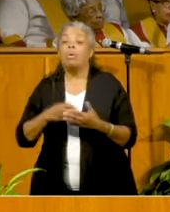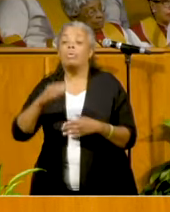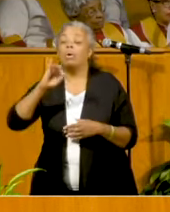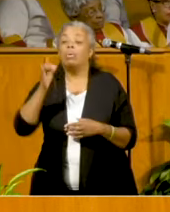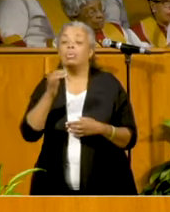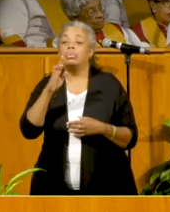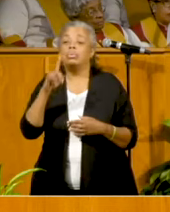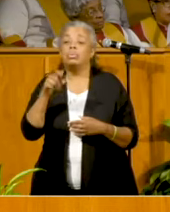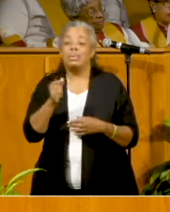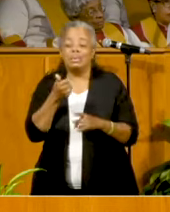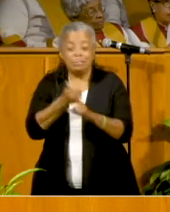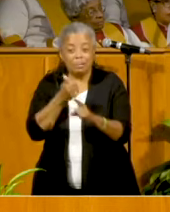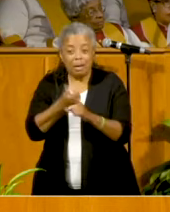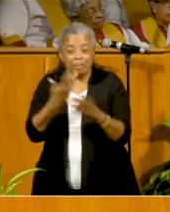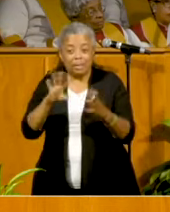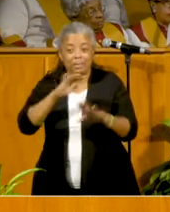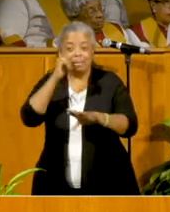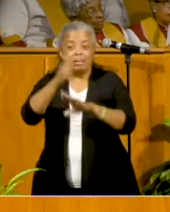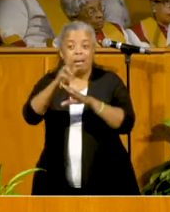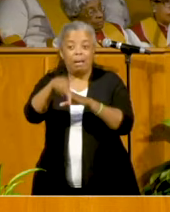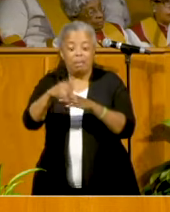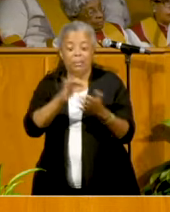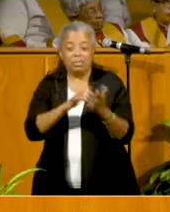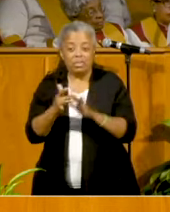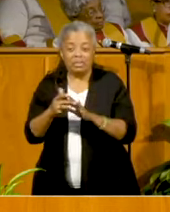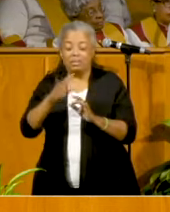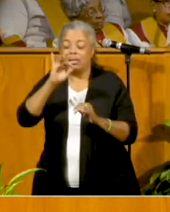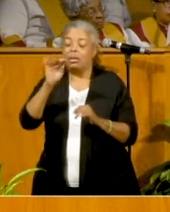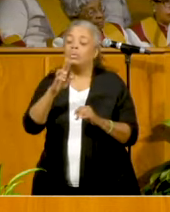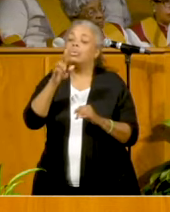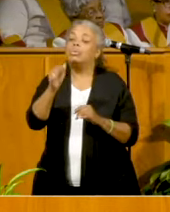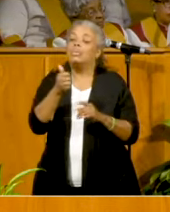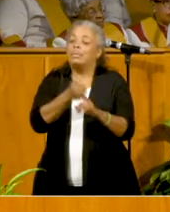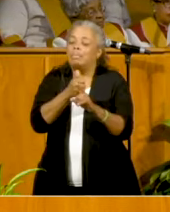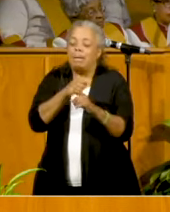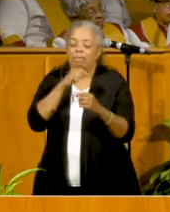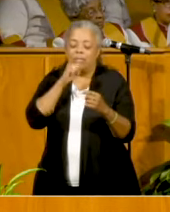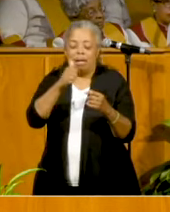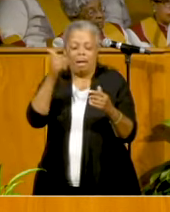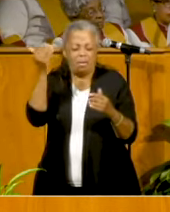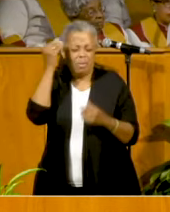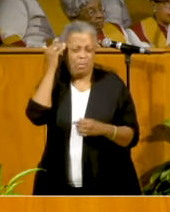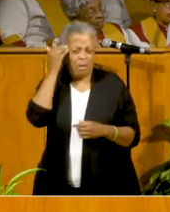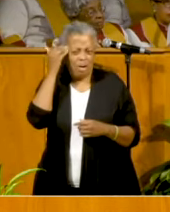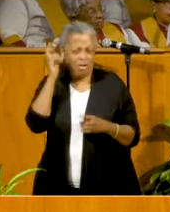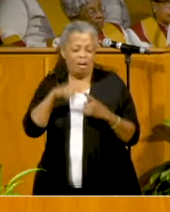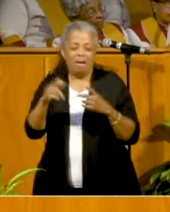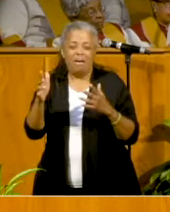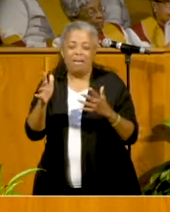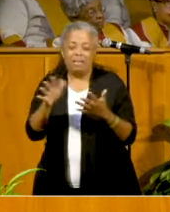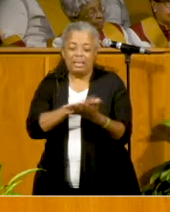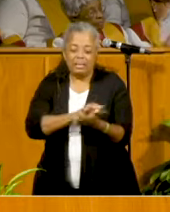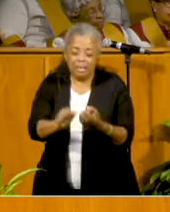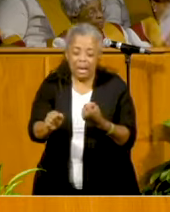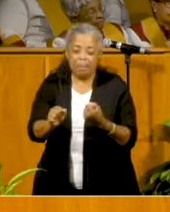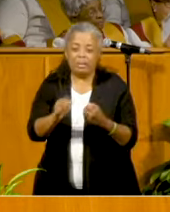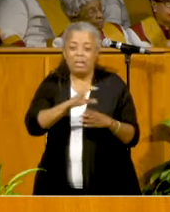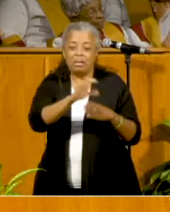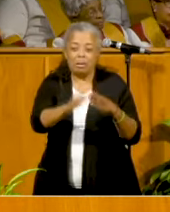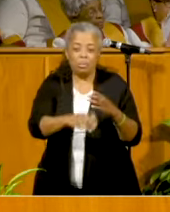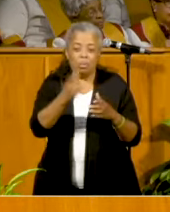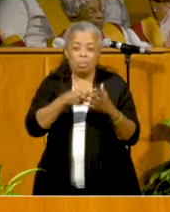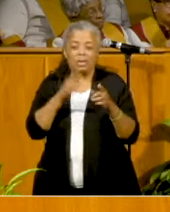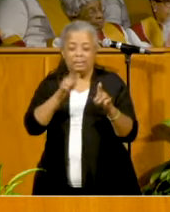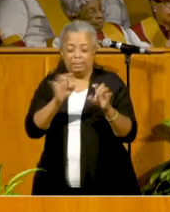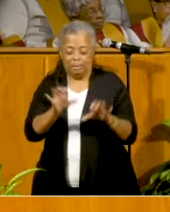set Jesus up, Judas is not fully aware of the damage and the consequence of what he's